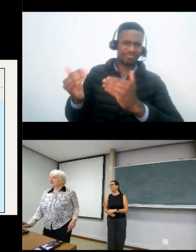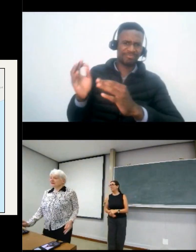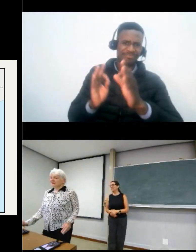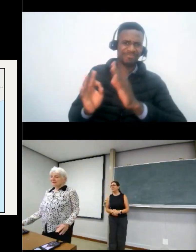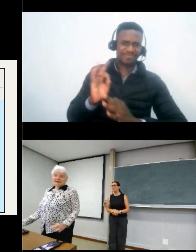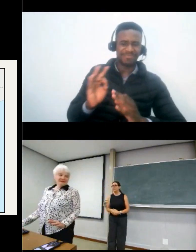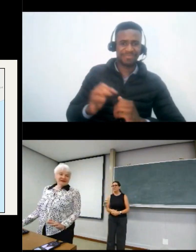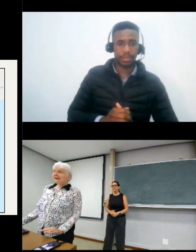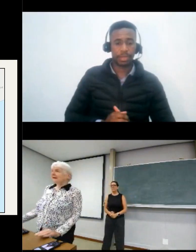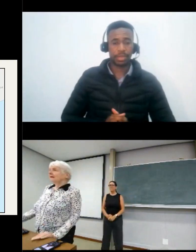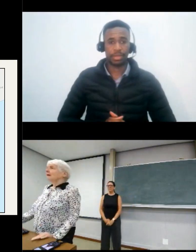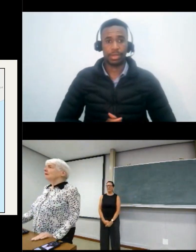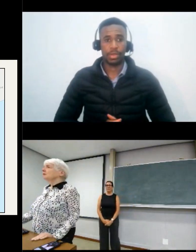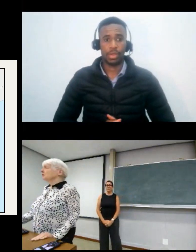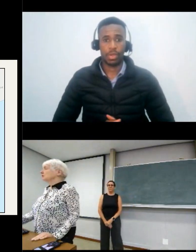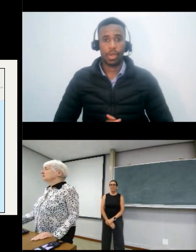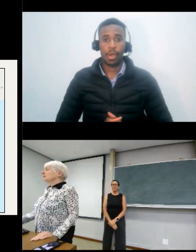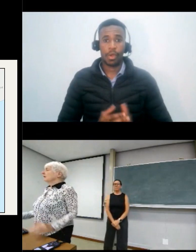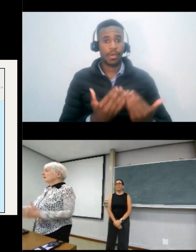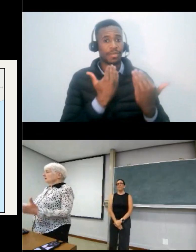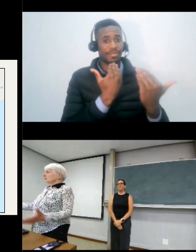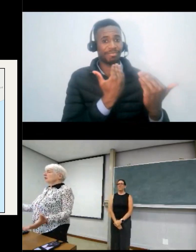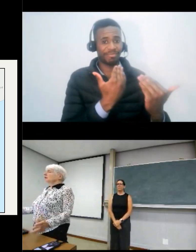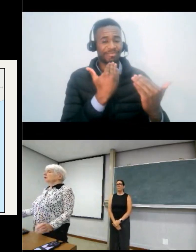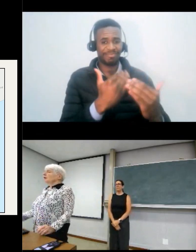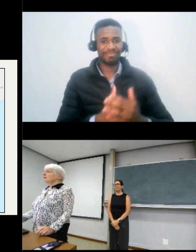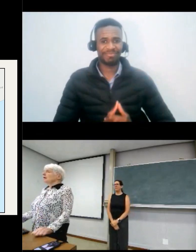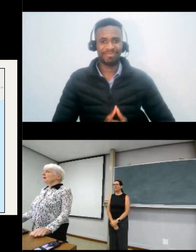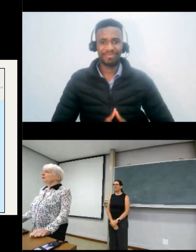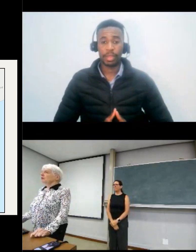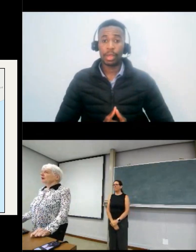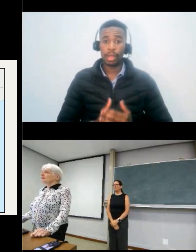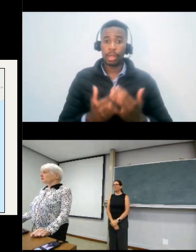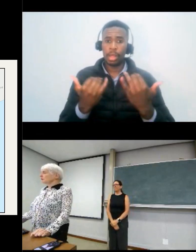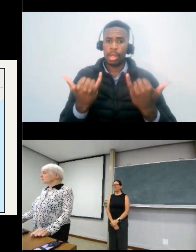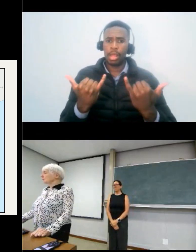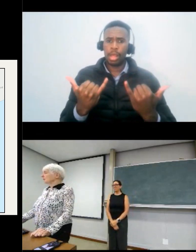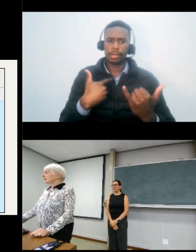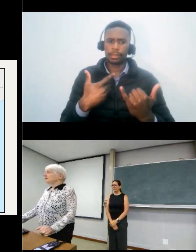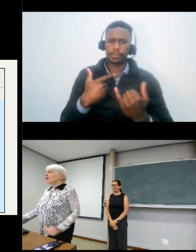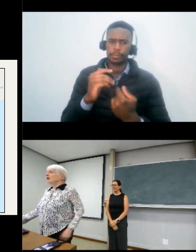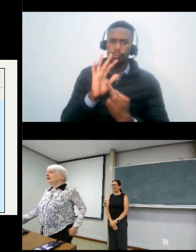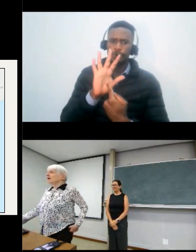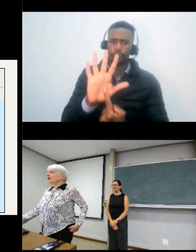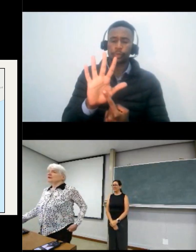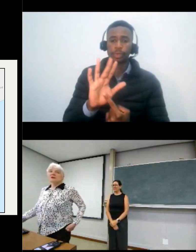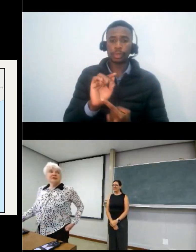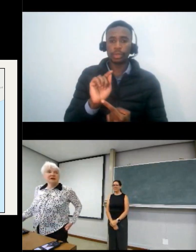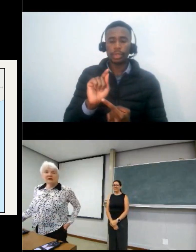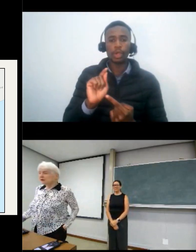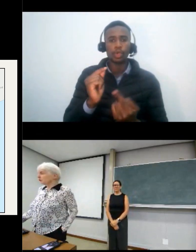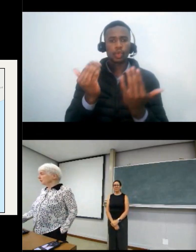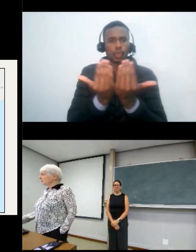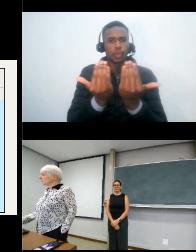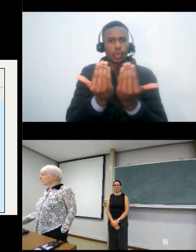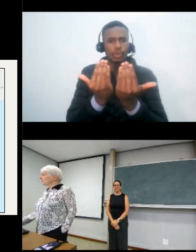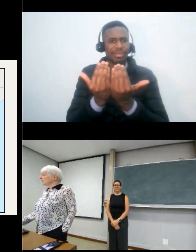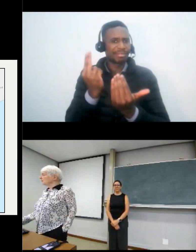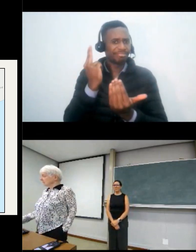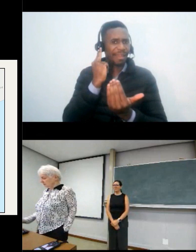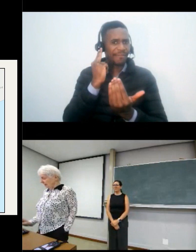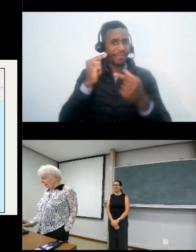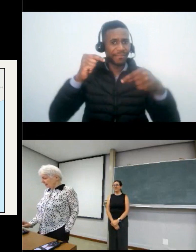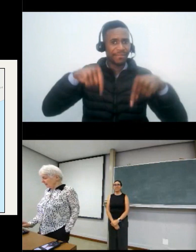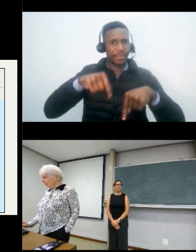Okay, just thanks, Kate. Just showing you a map of where the schools for the deaf are across the country.